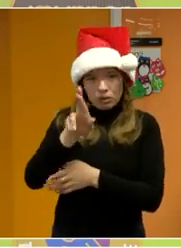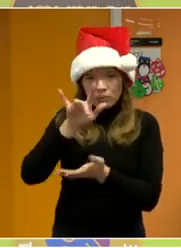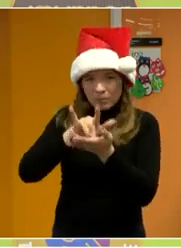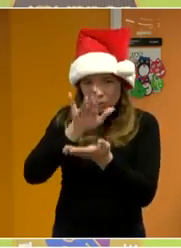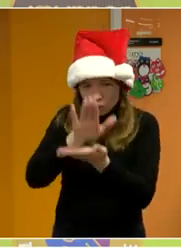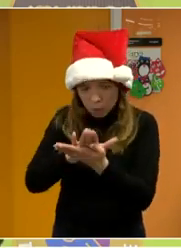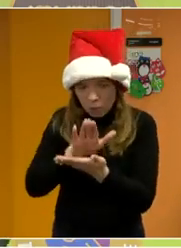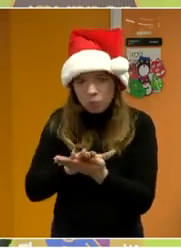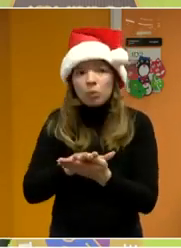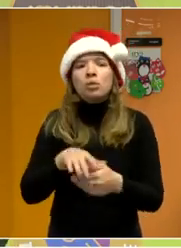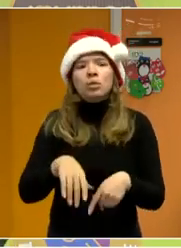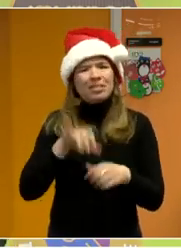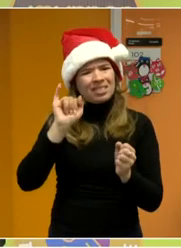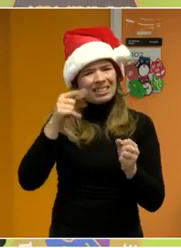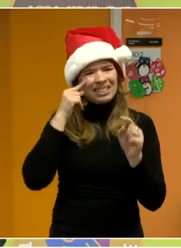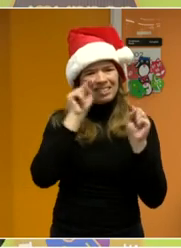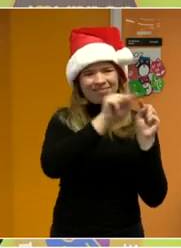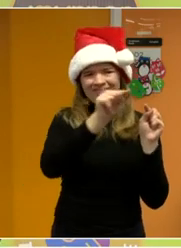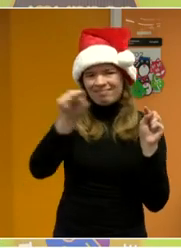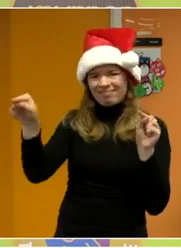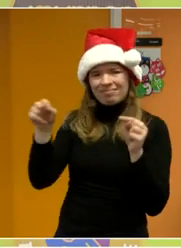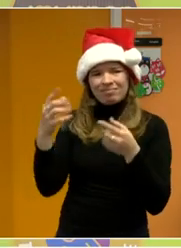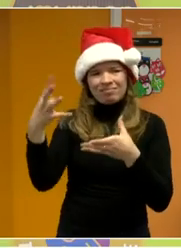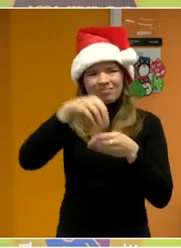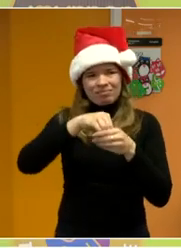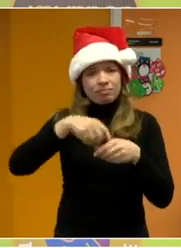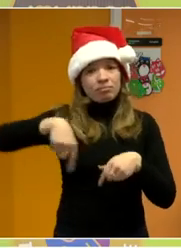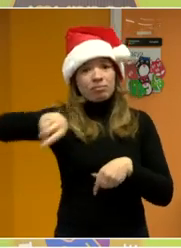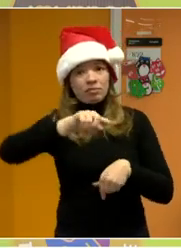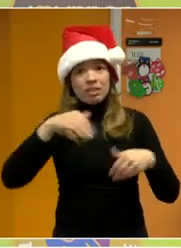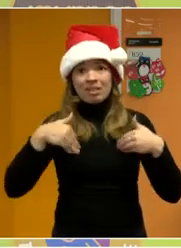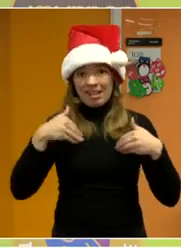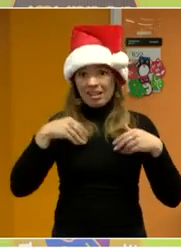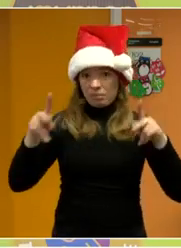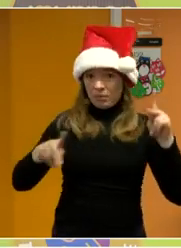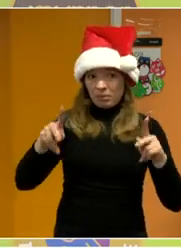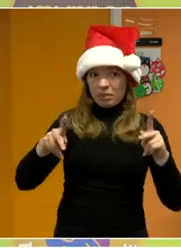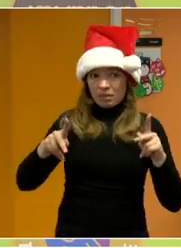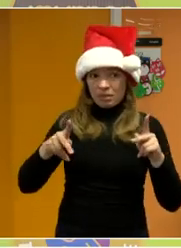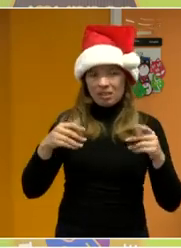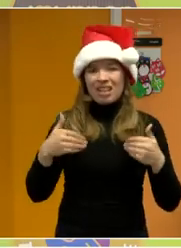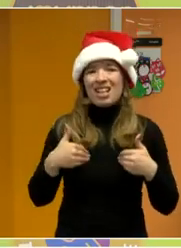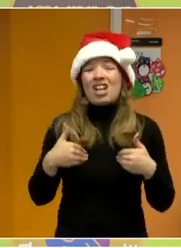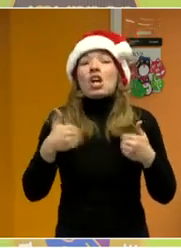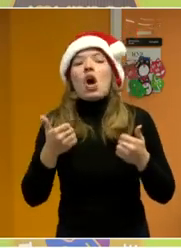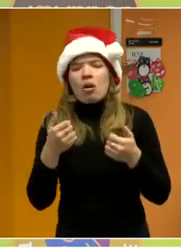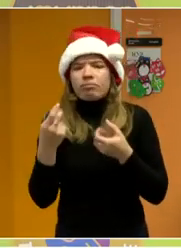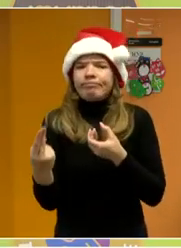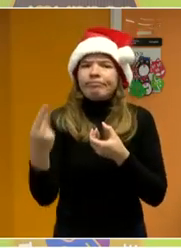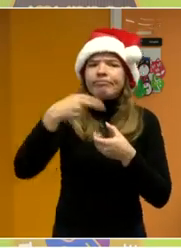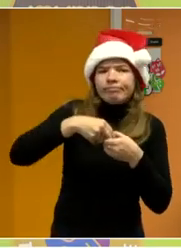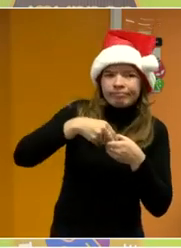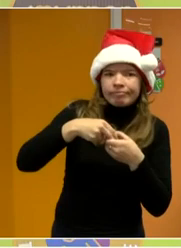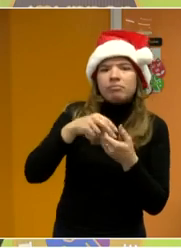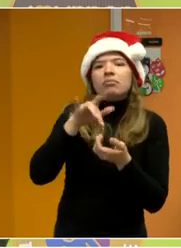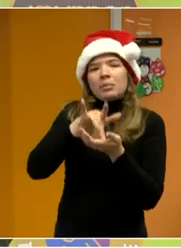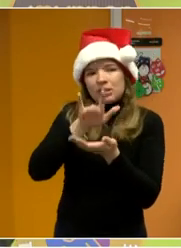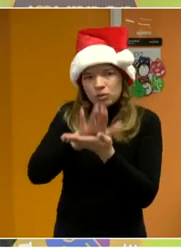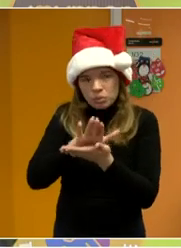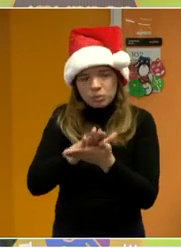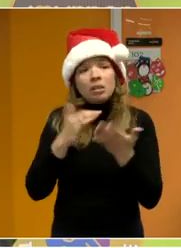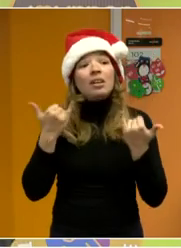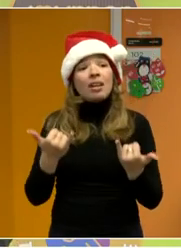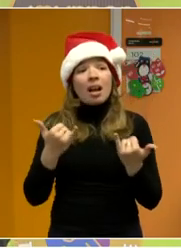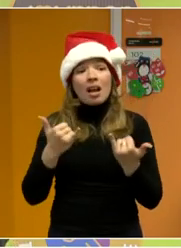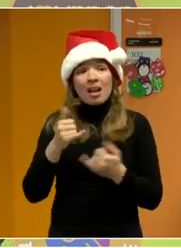recognize that we need to engage our youth at a younger age. To date, we are engaging approximately 160 students